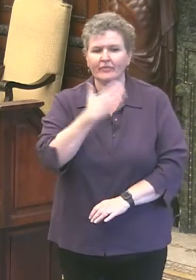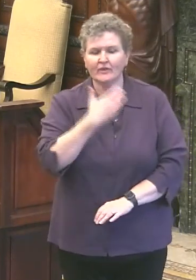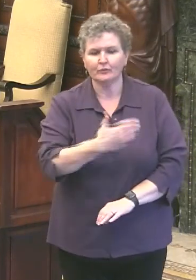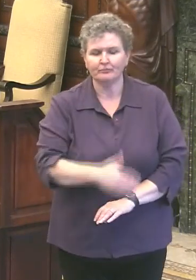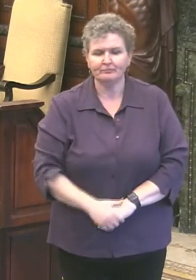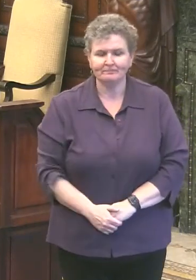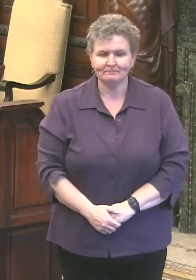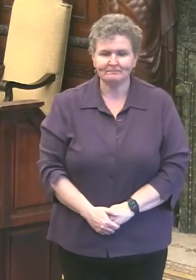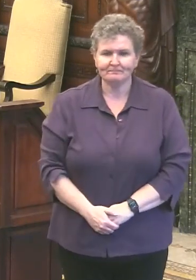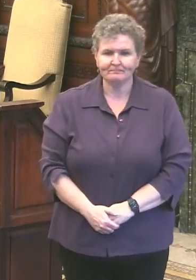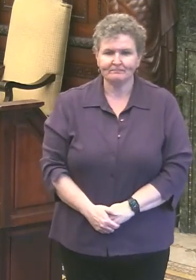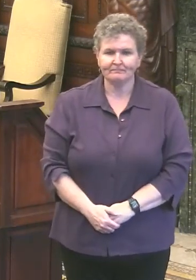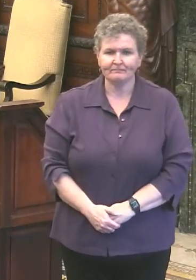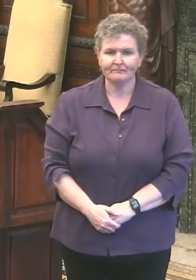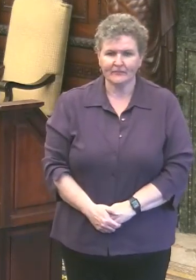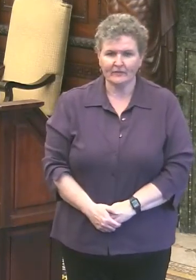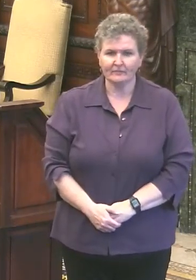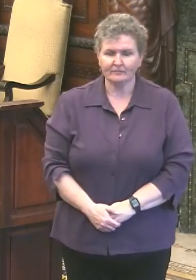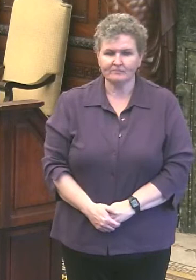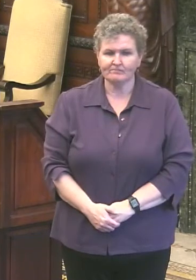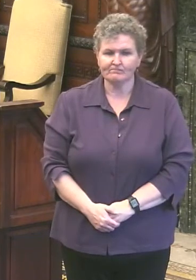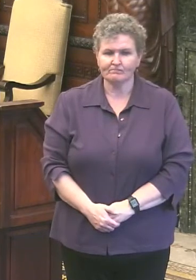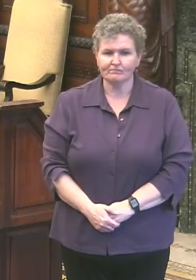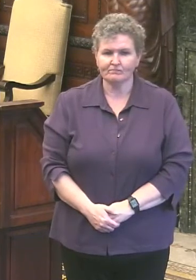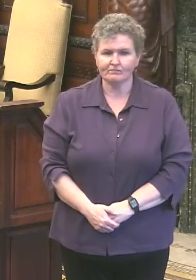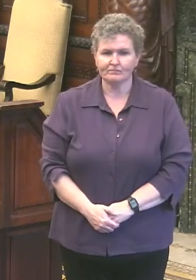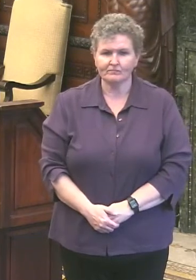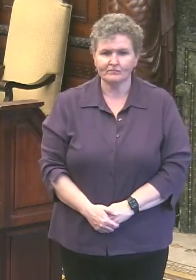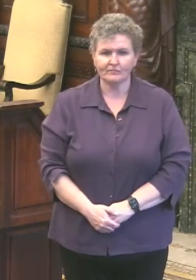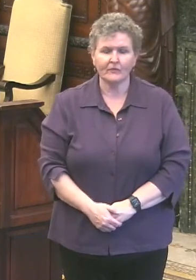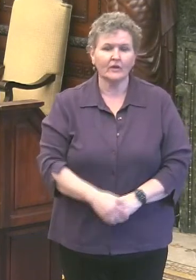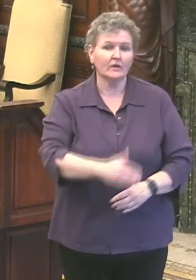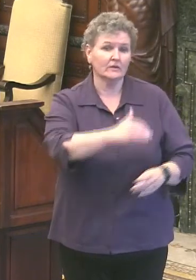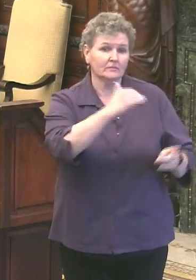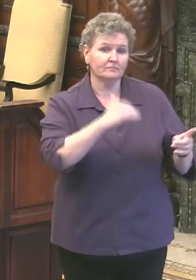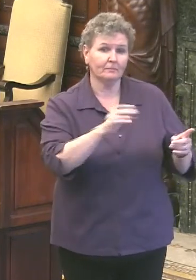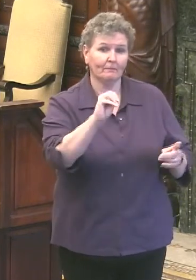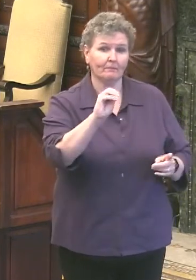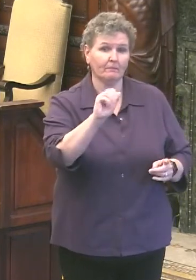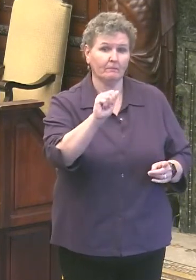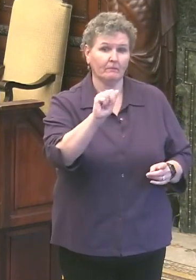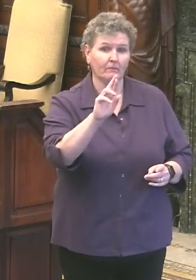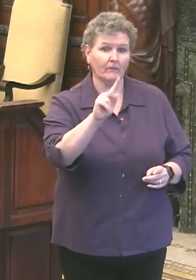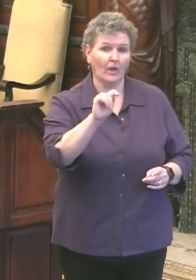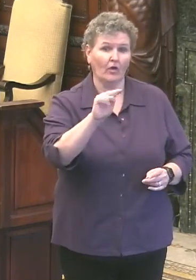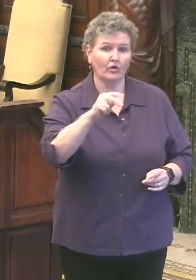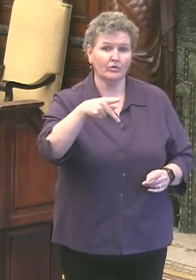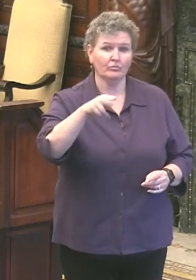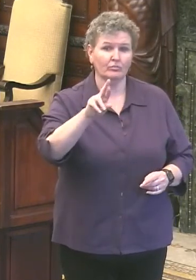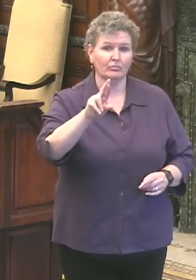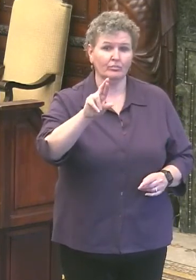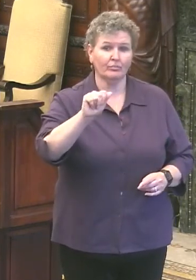And are you all set? Yeah, I'm good to go. Very good. We'll go now to Martin Pratt of Philly YBN.